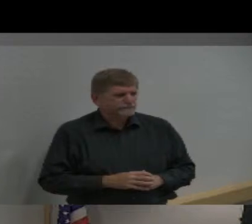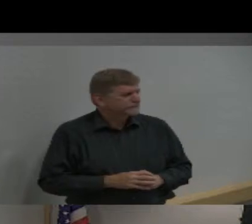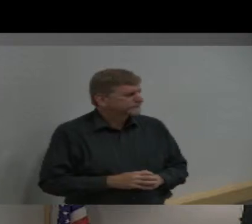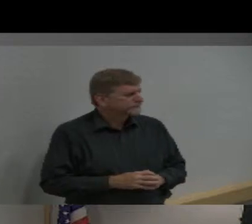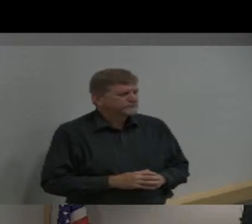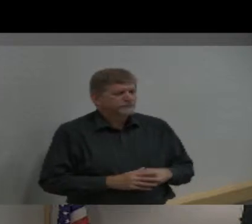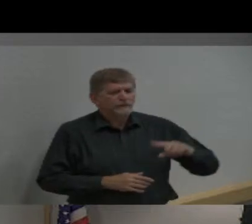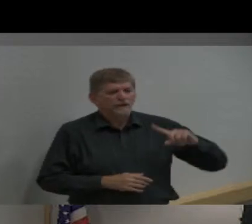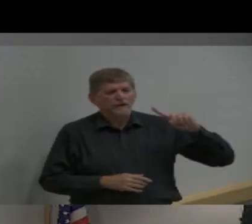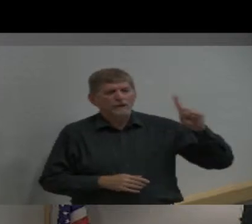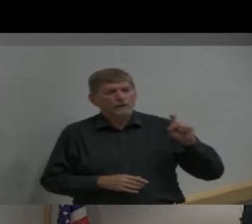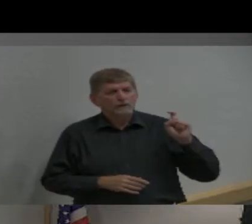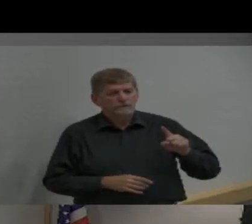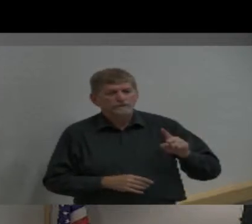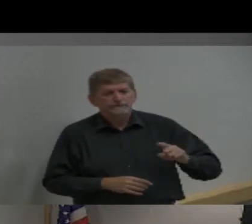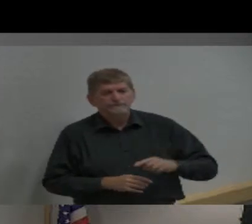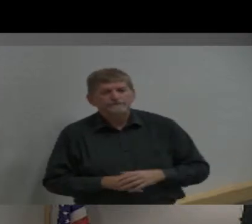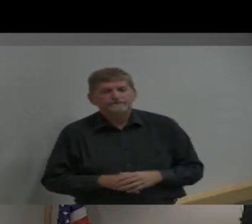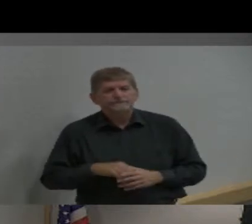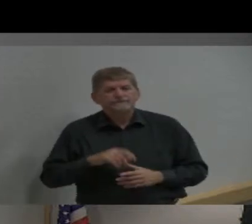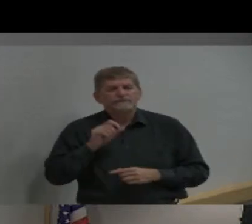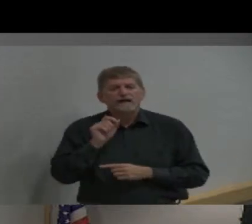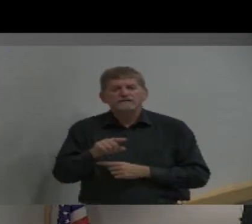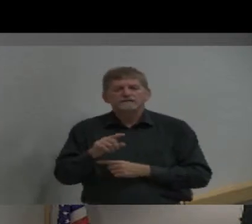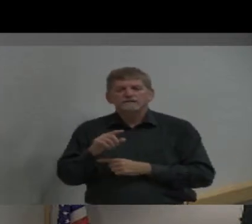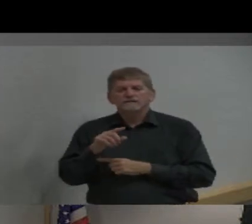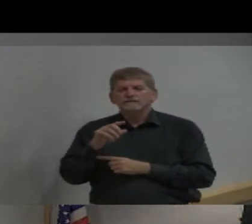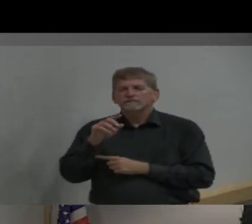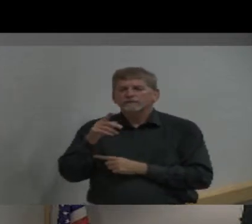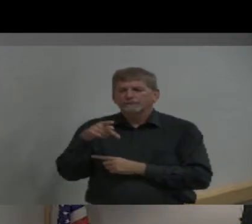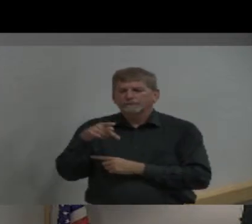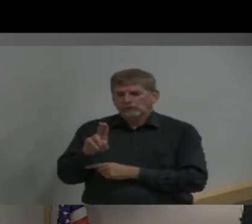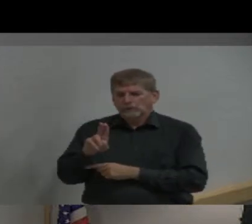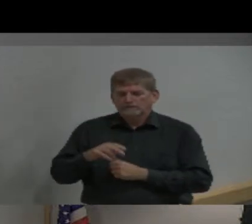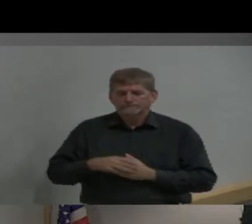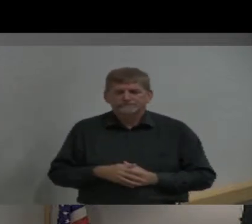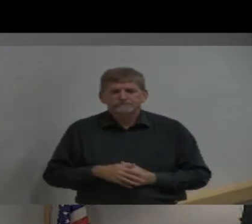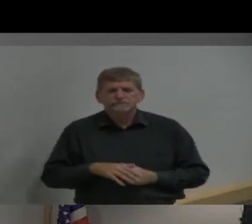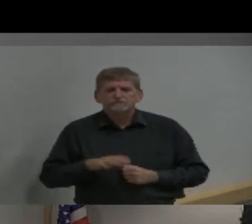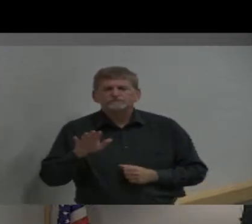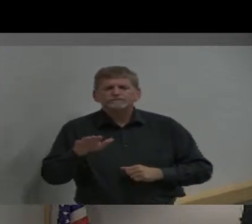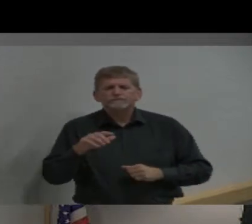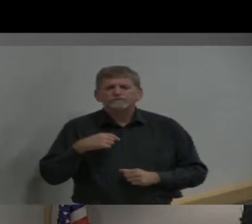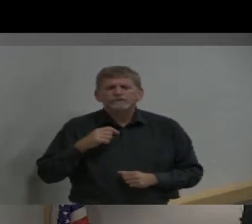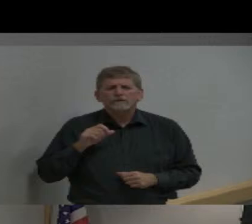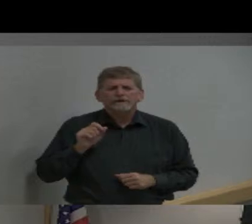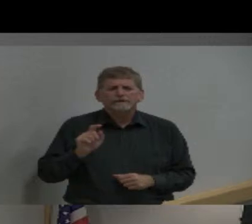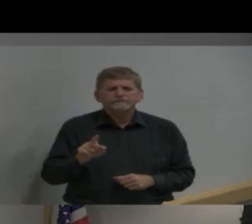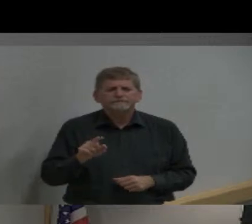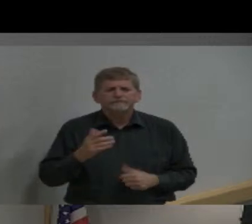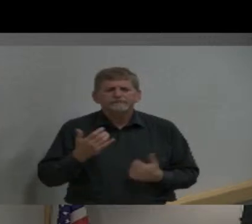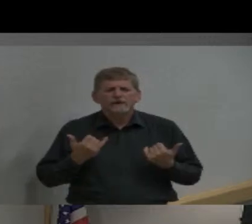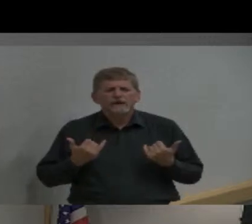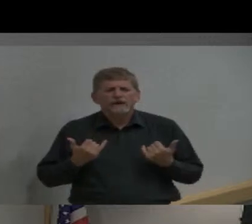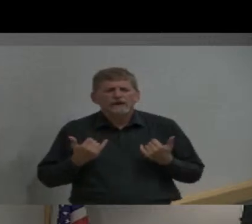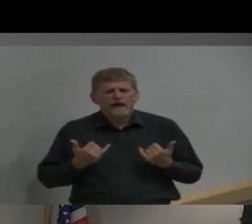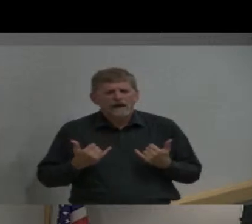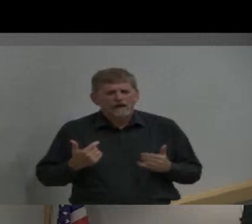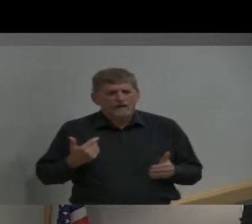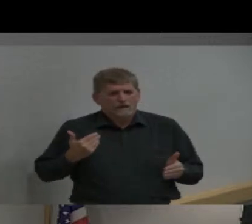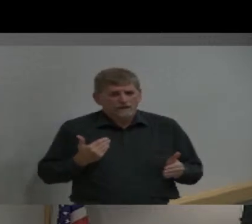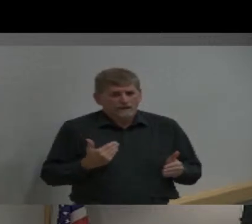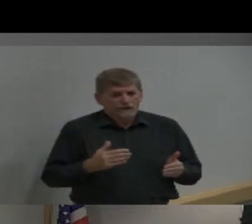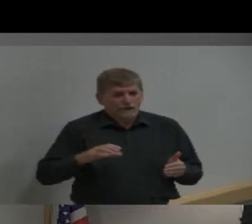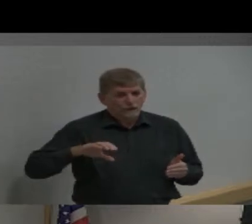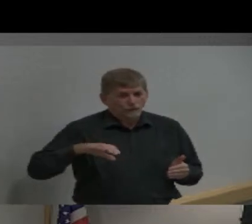Again, for Dr. Ramirez, what is Purdue looking at or planning for now that we're getting closer to the Christmas, Thanksgiving long break? What's the plan